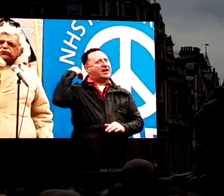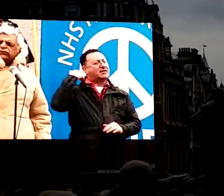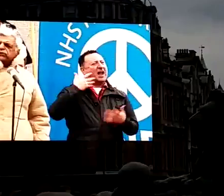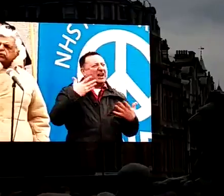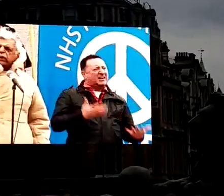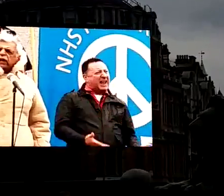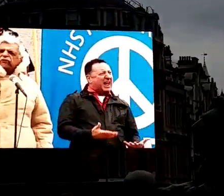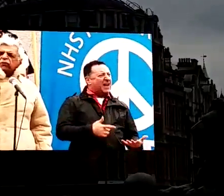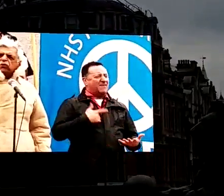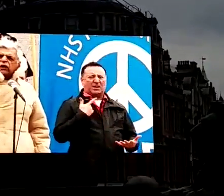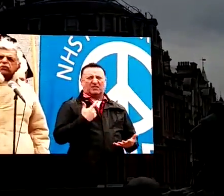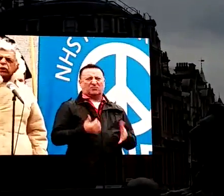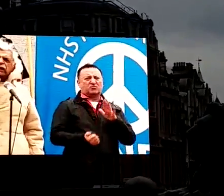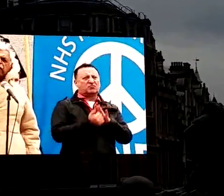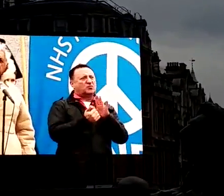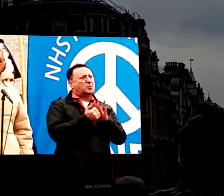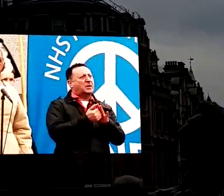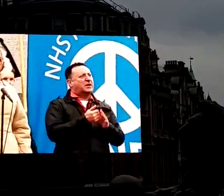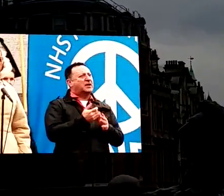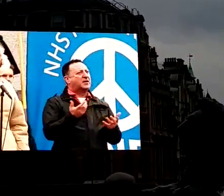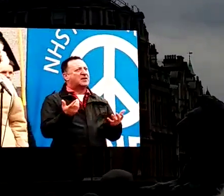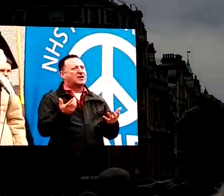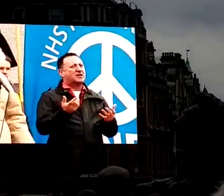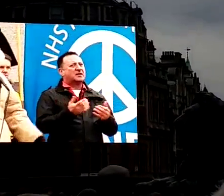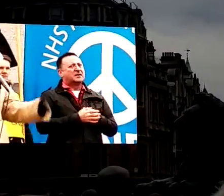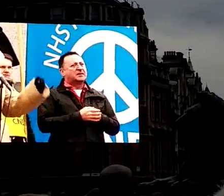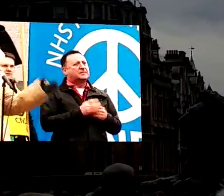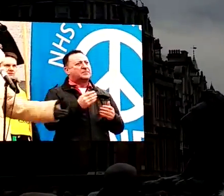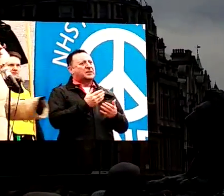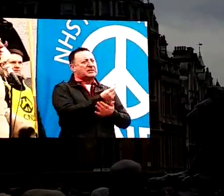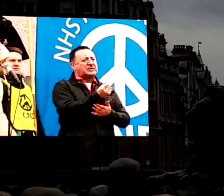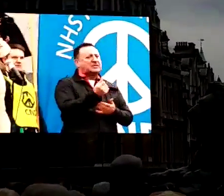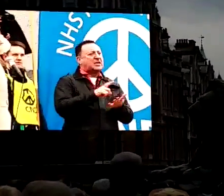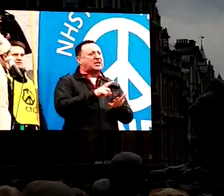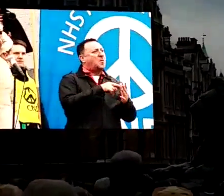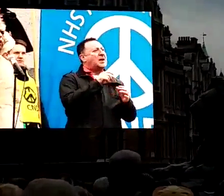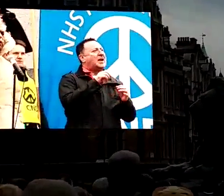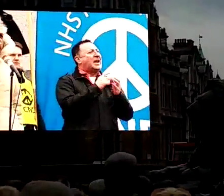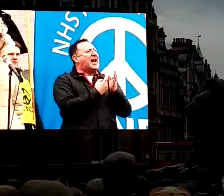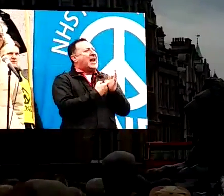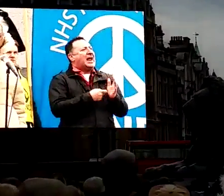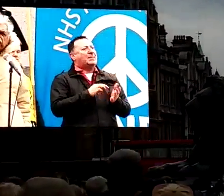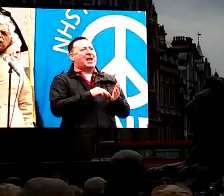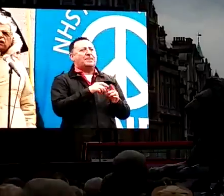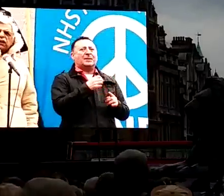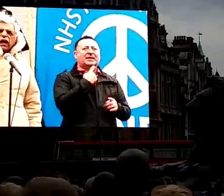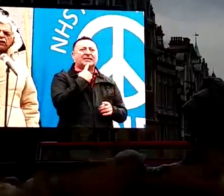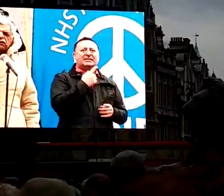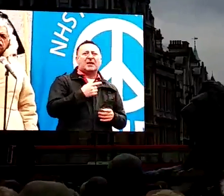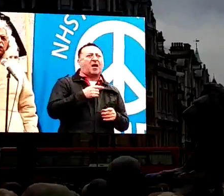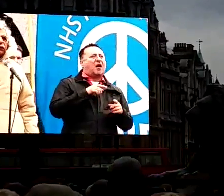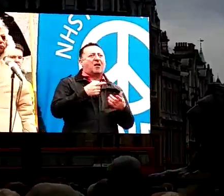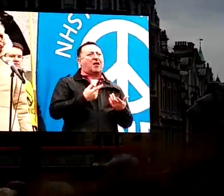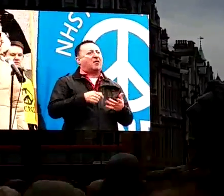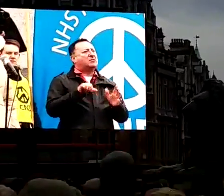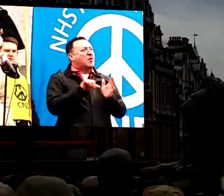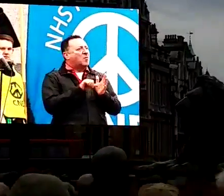this nonsense we hear from right-wing Labour MPs that we can't get elected? What Kinnock